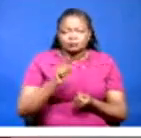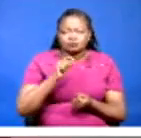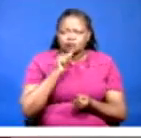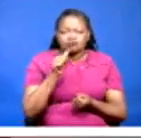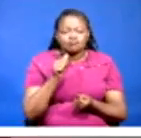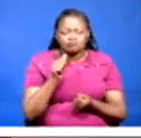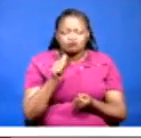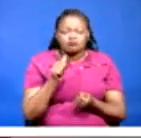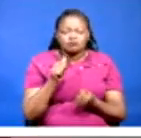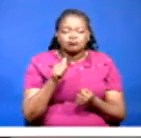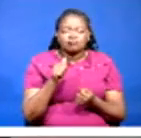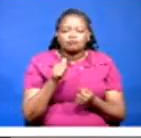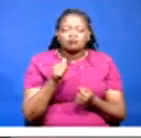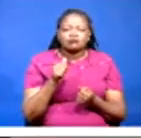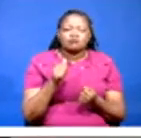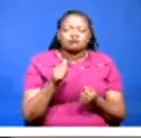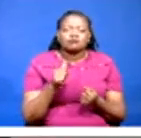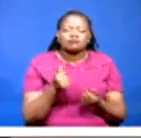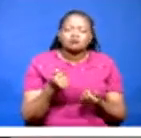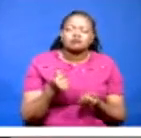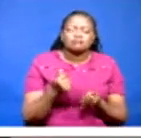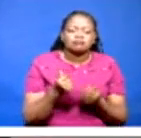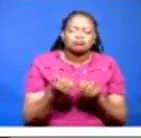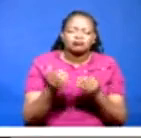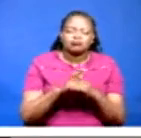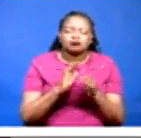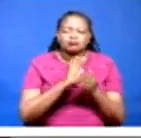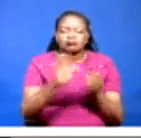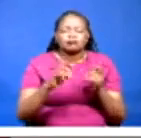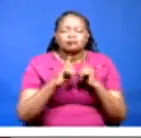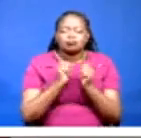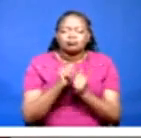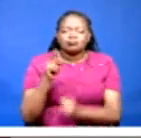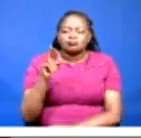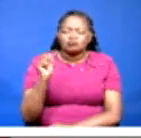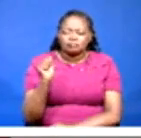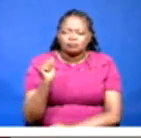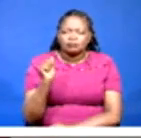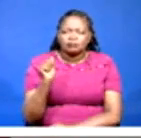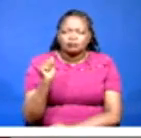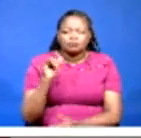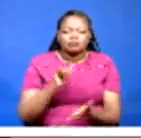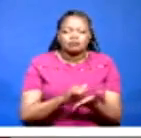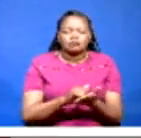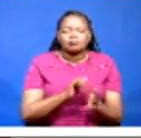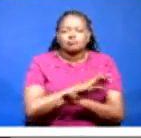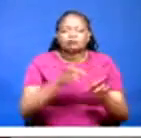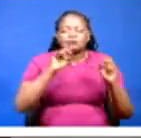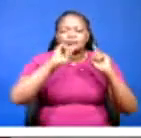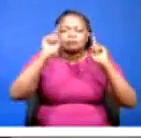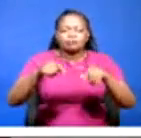haven. I have already discussed with the Kenya Revenue Authority that no matter should go to